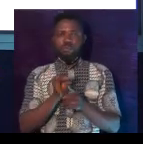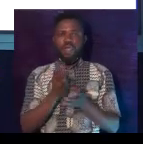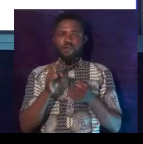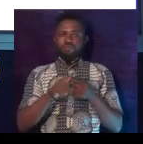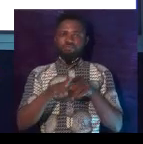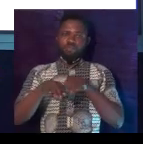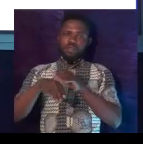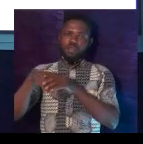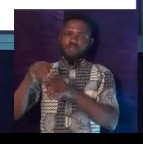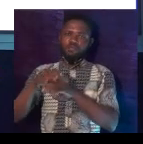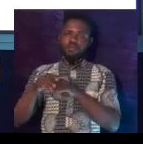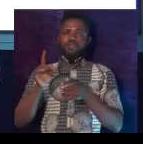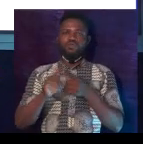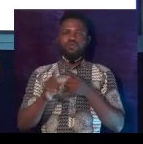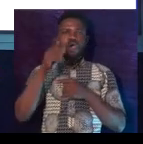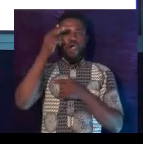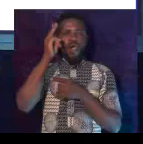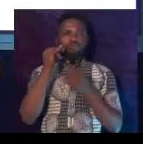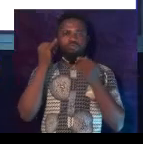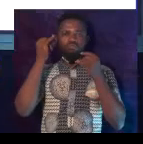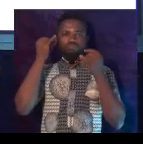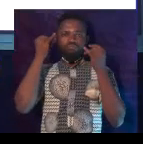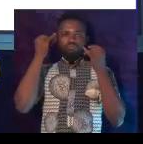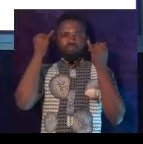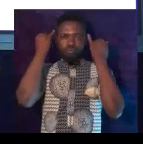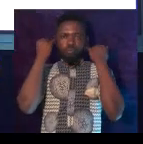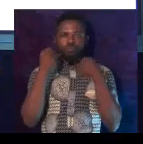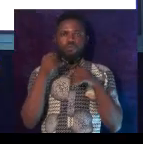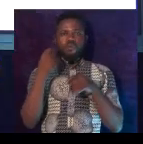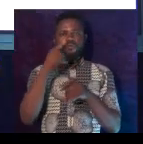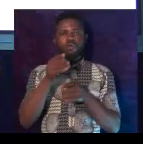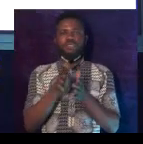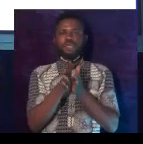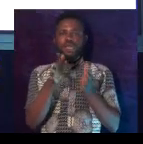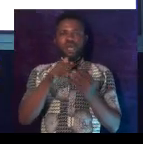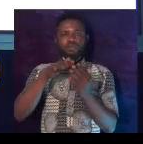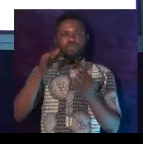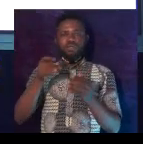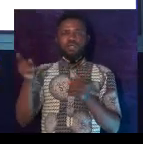too. I will now hand you over to Uncle Popo for the general studies lesson.